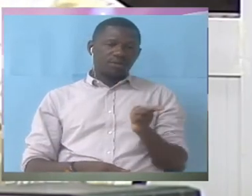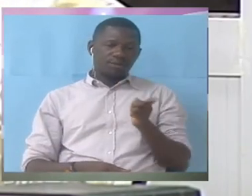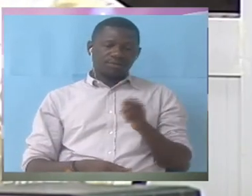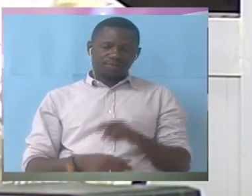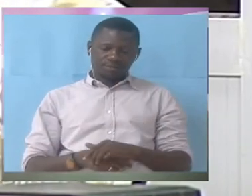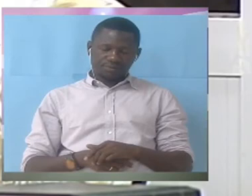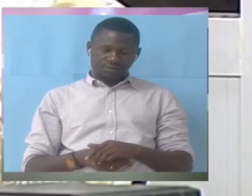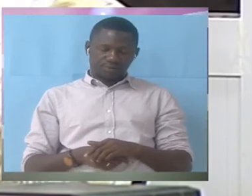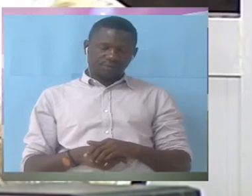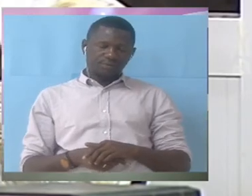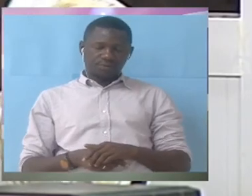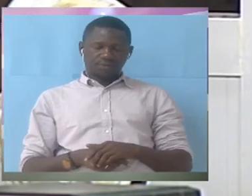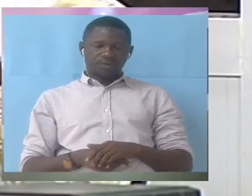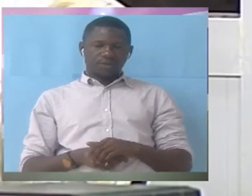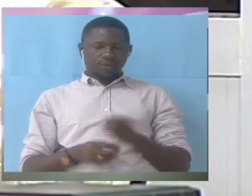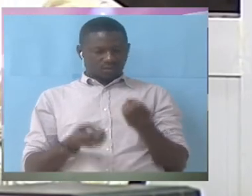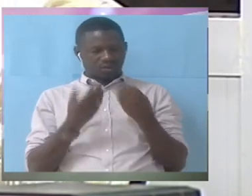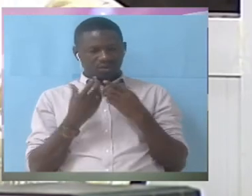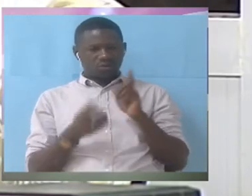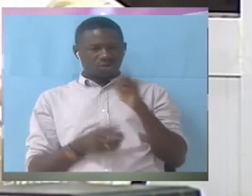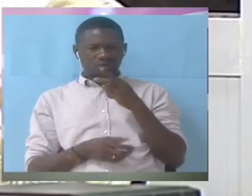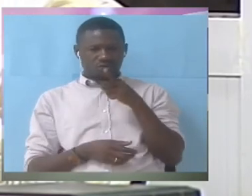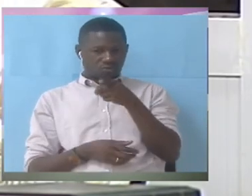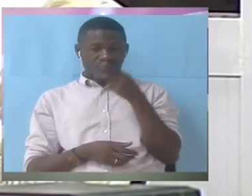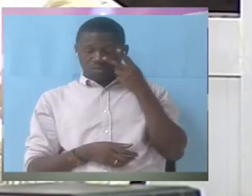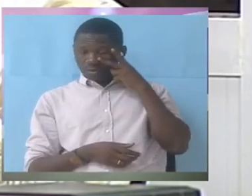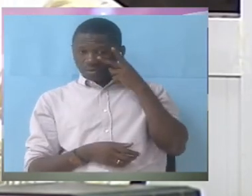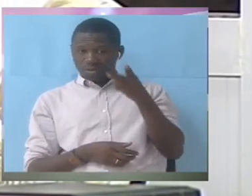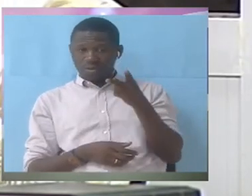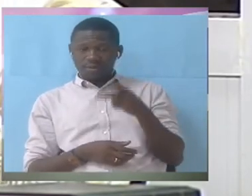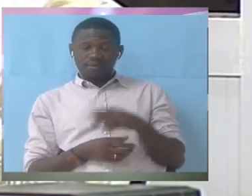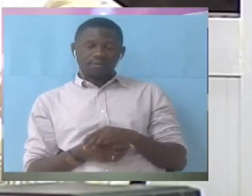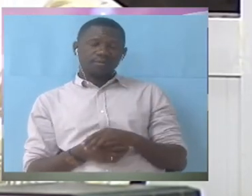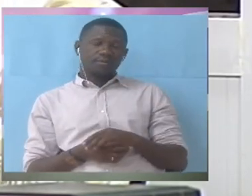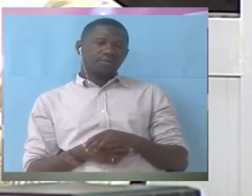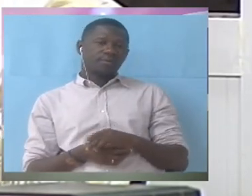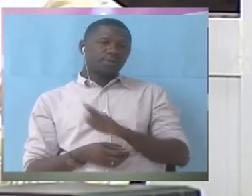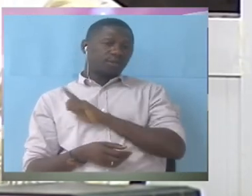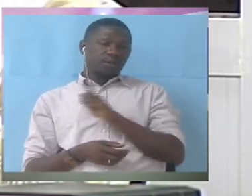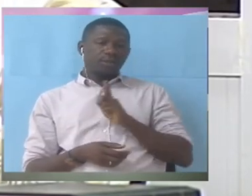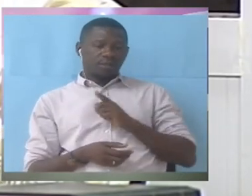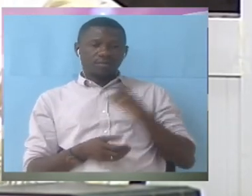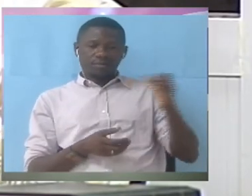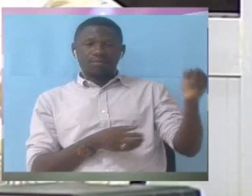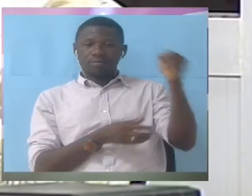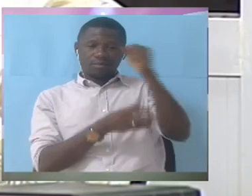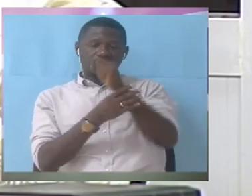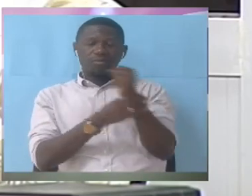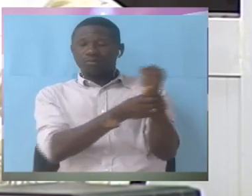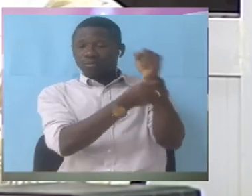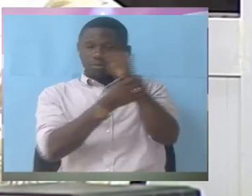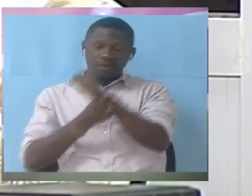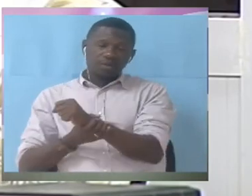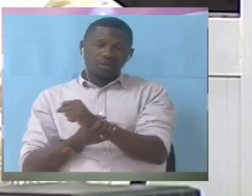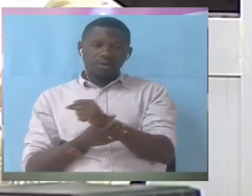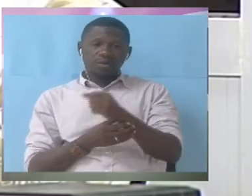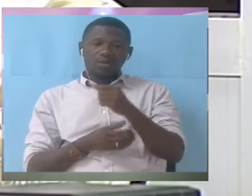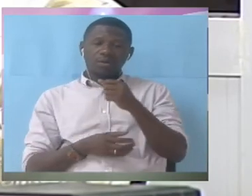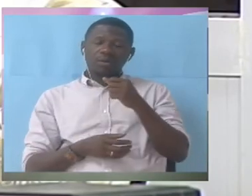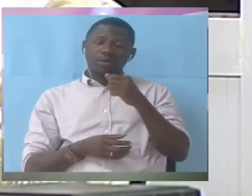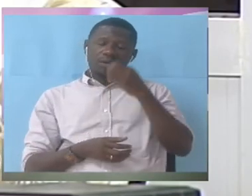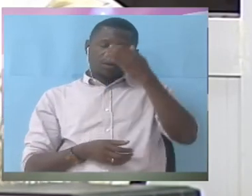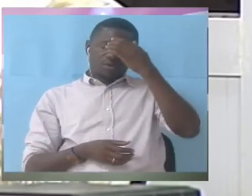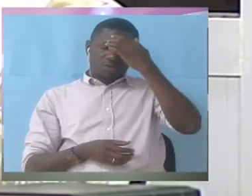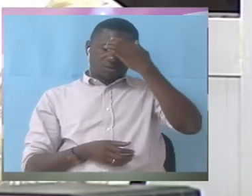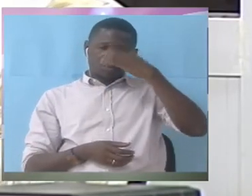Wahnu linga gis. They brought the commissioner of prisons to open all those cells. Then and a commissioner of prison pour mu ñeu ubi